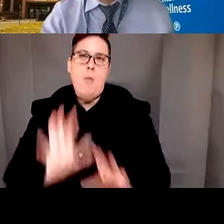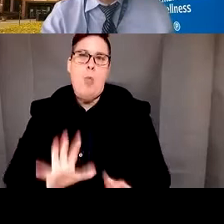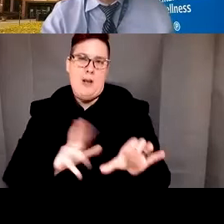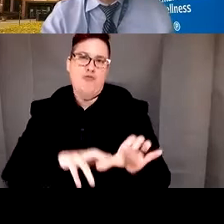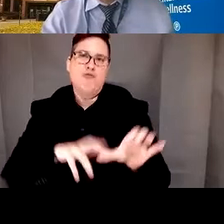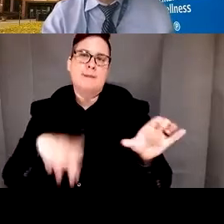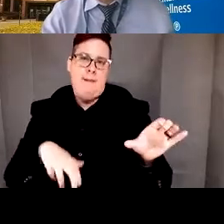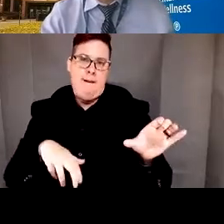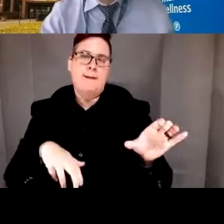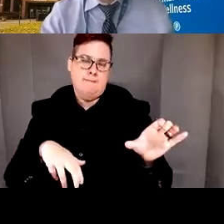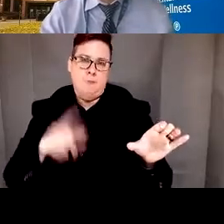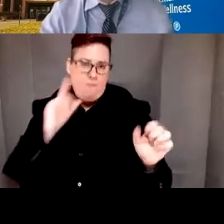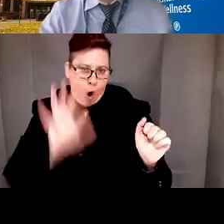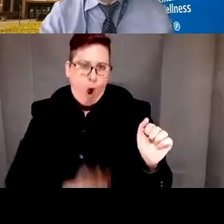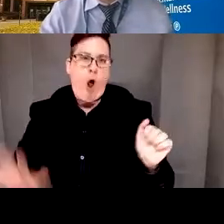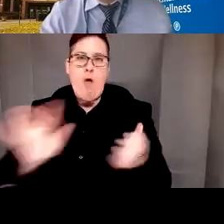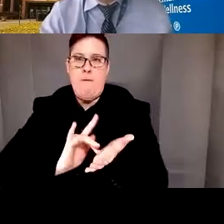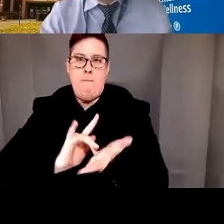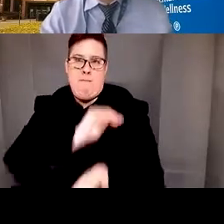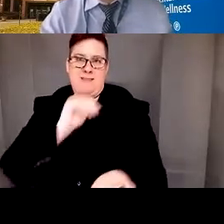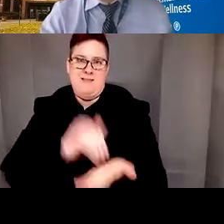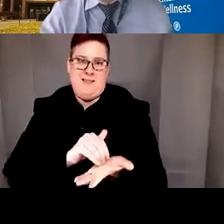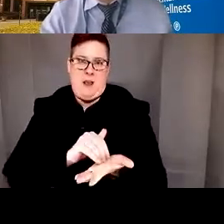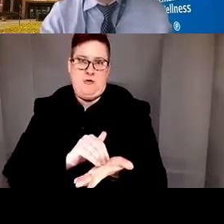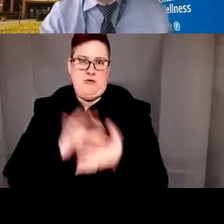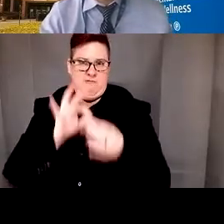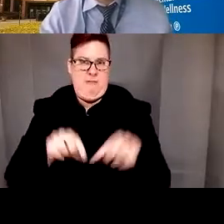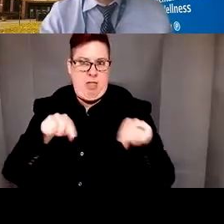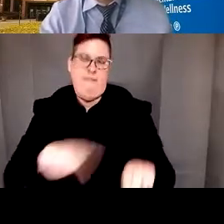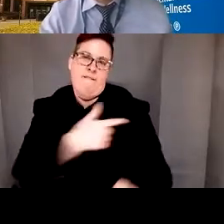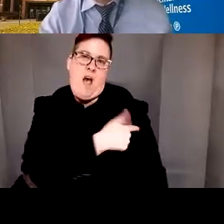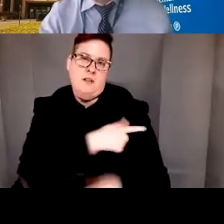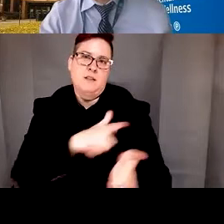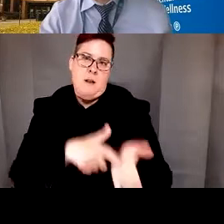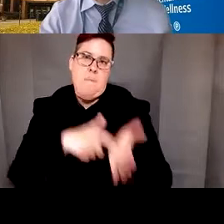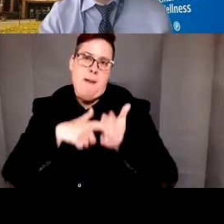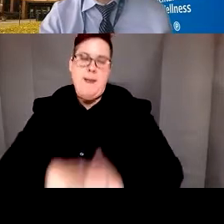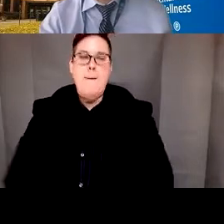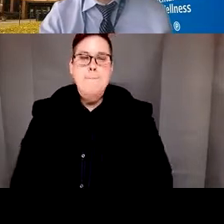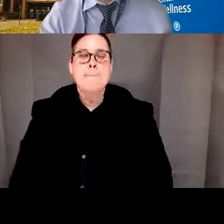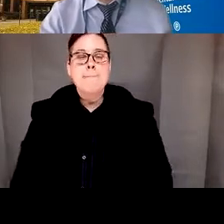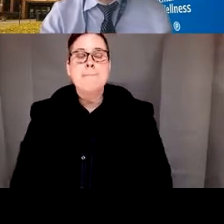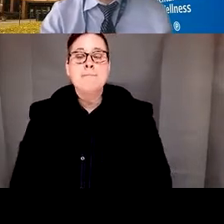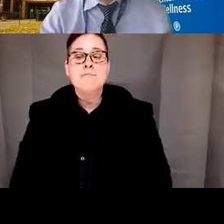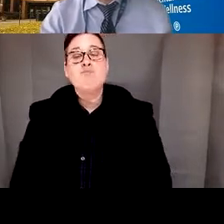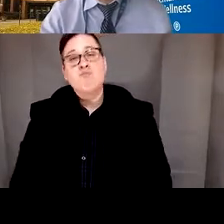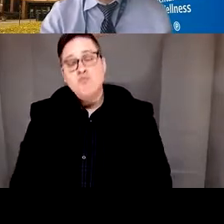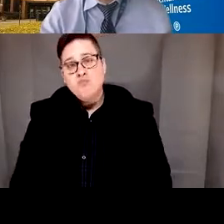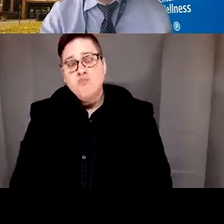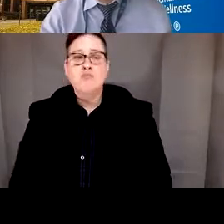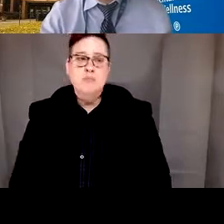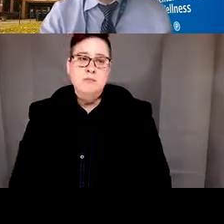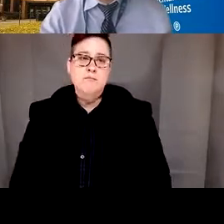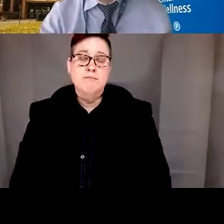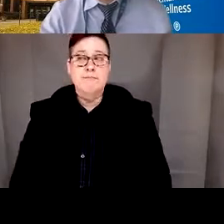resignations across the medical center over this particular mandate. And, you know,